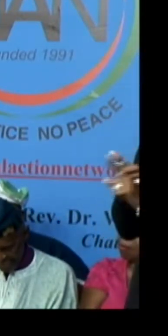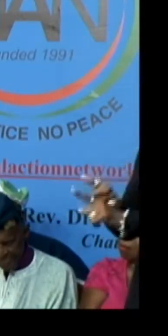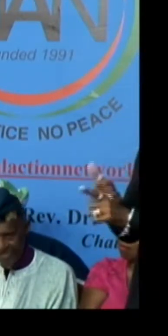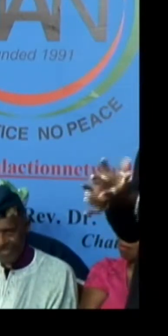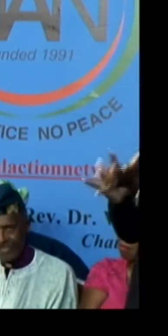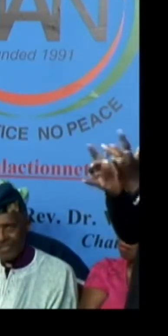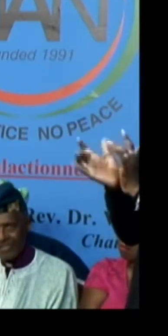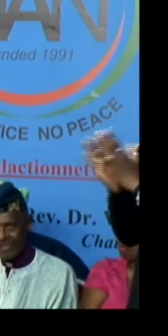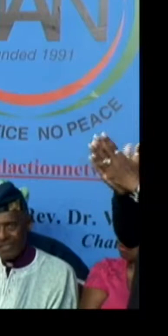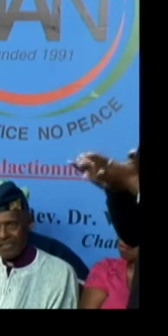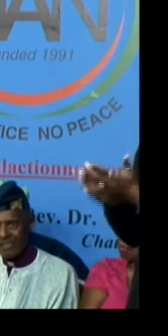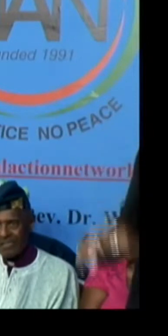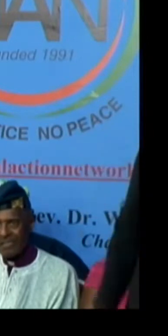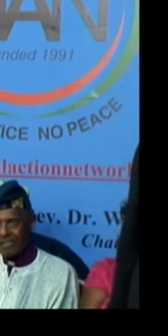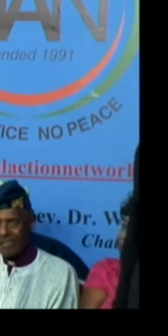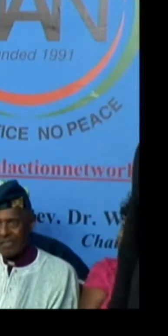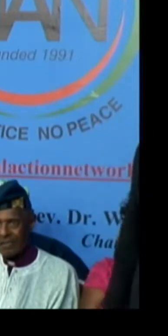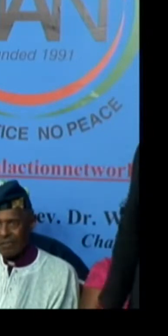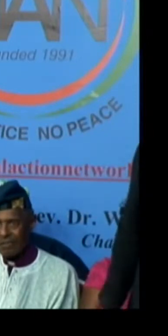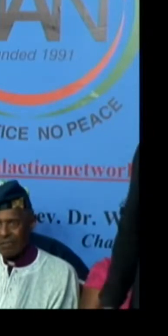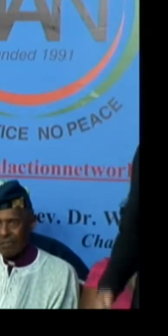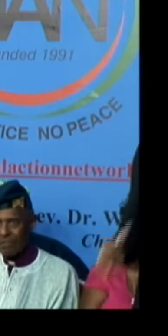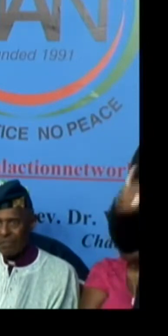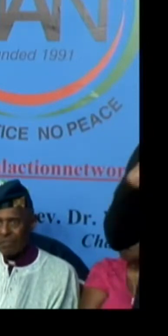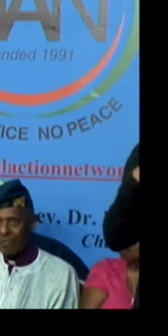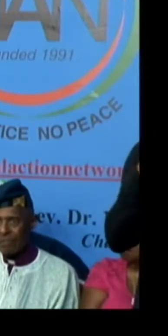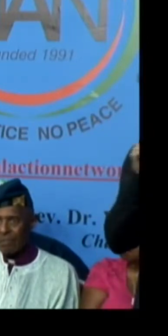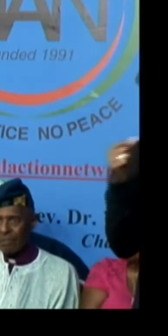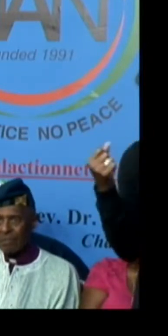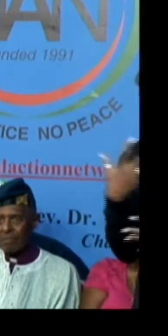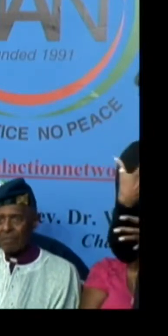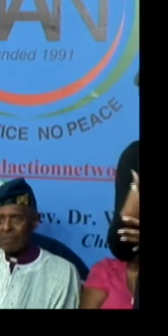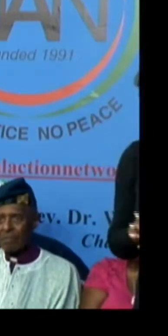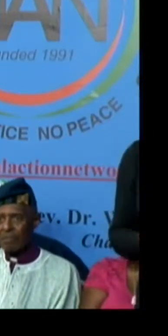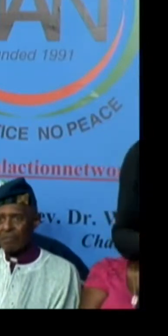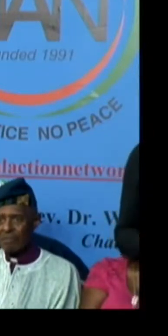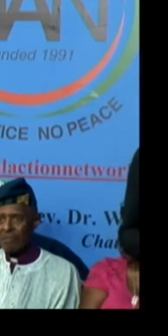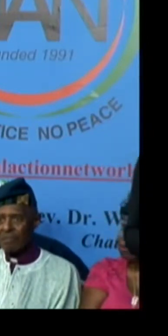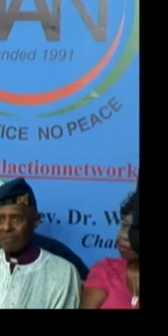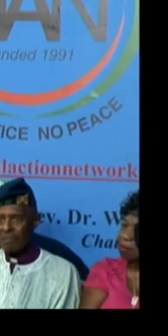and you run from those that stand up for